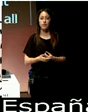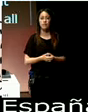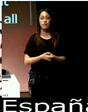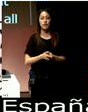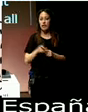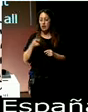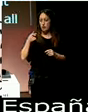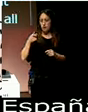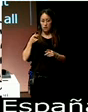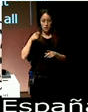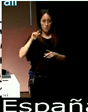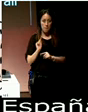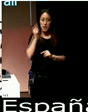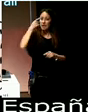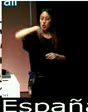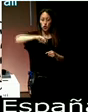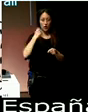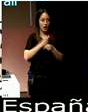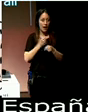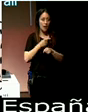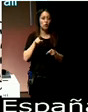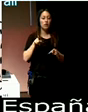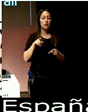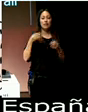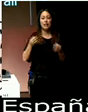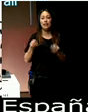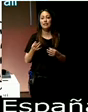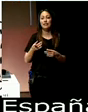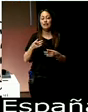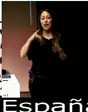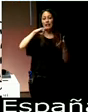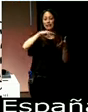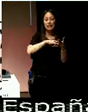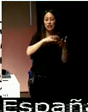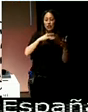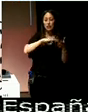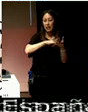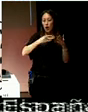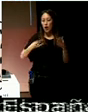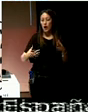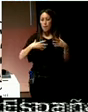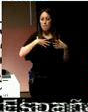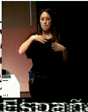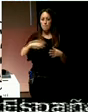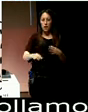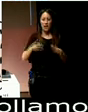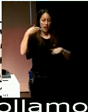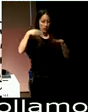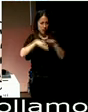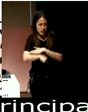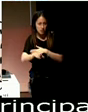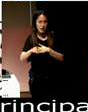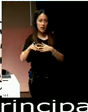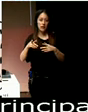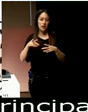people. This is the main field of our work, to make